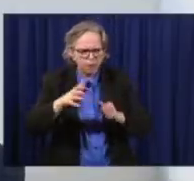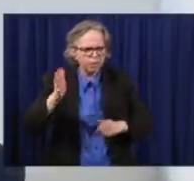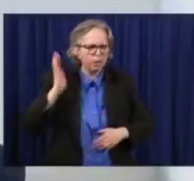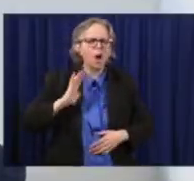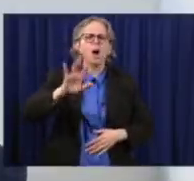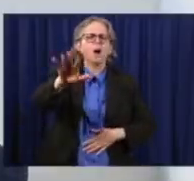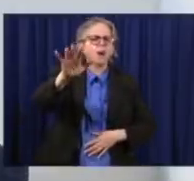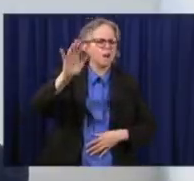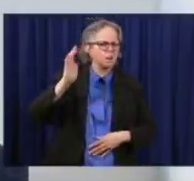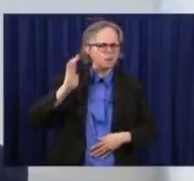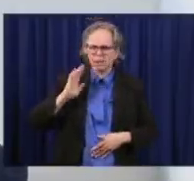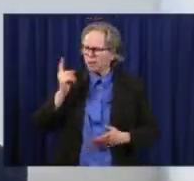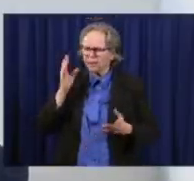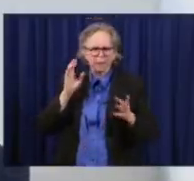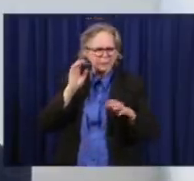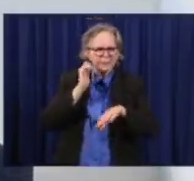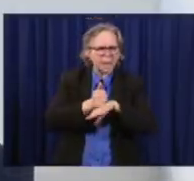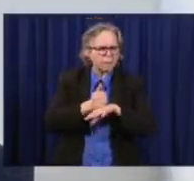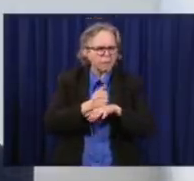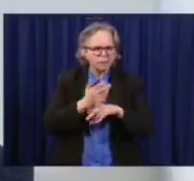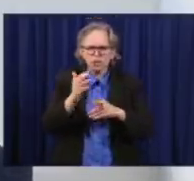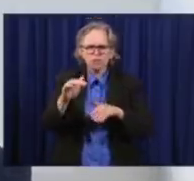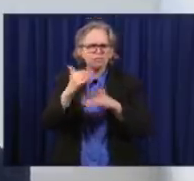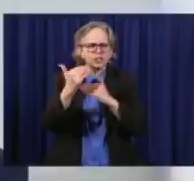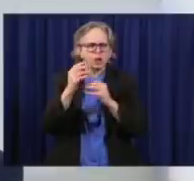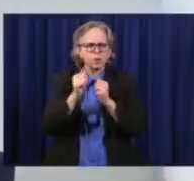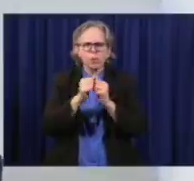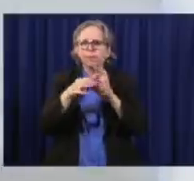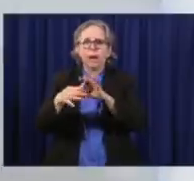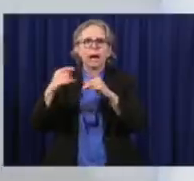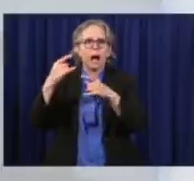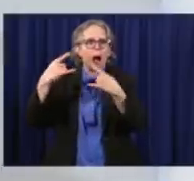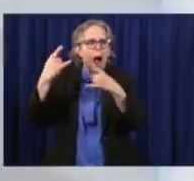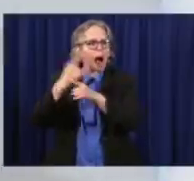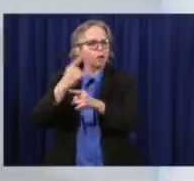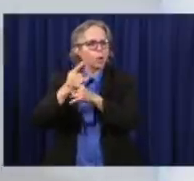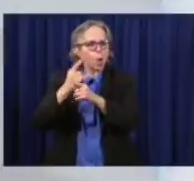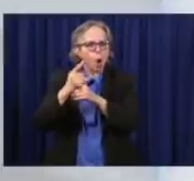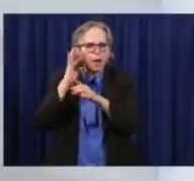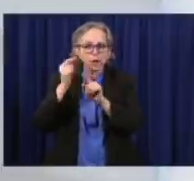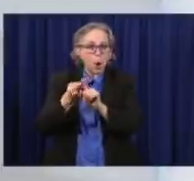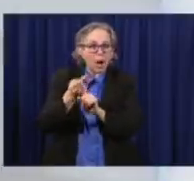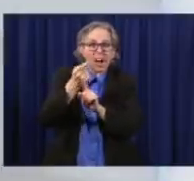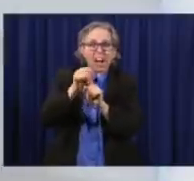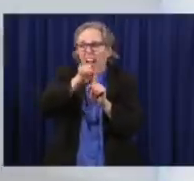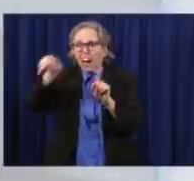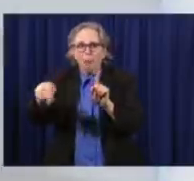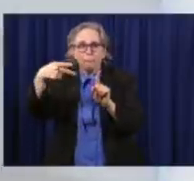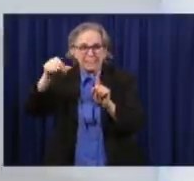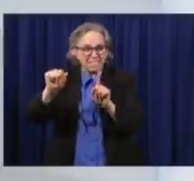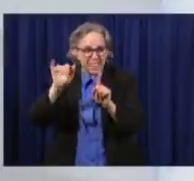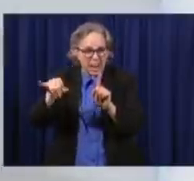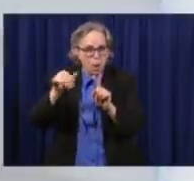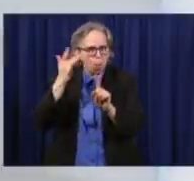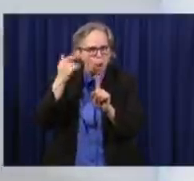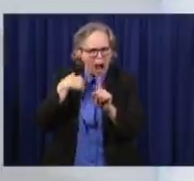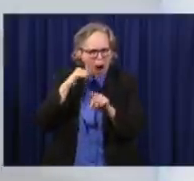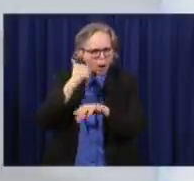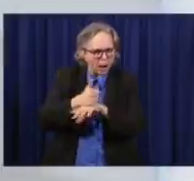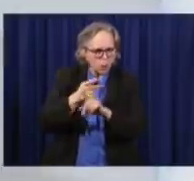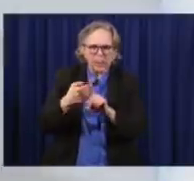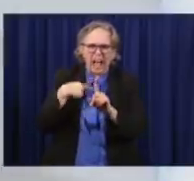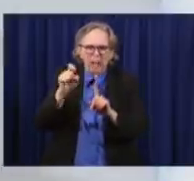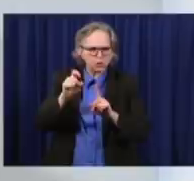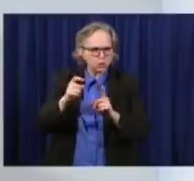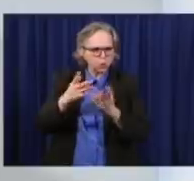place the restrictions on sales of alcohol across the Pennsylvania border. That was based on what legislators told us was a problem